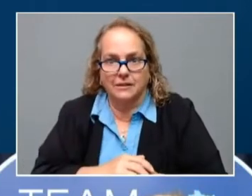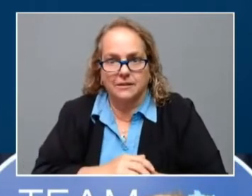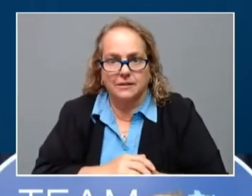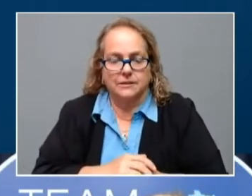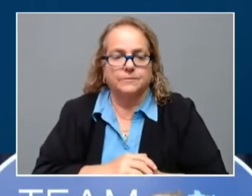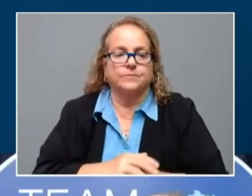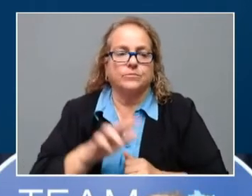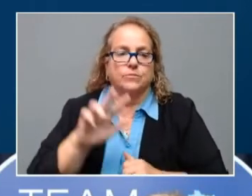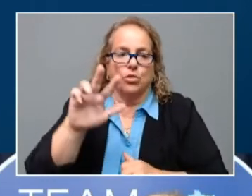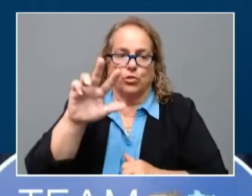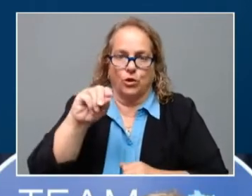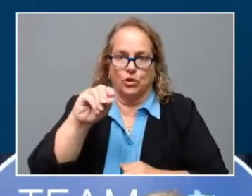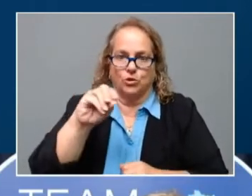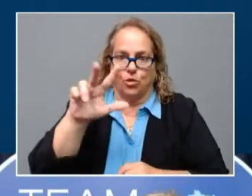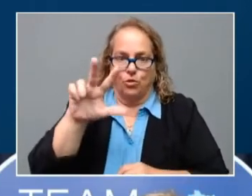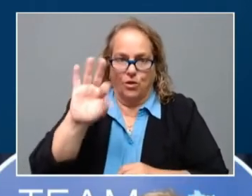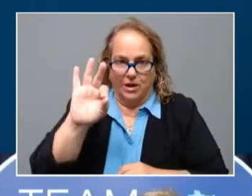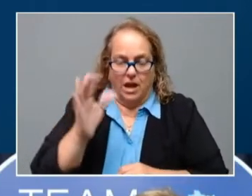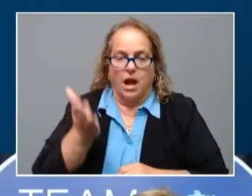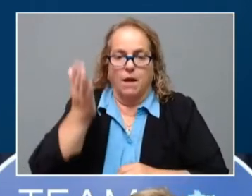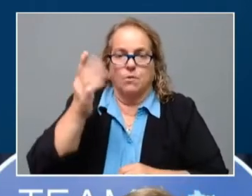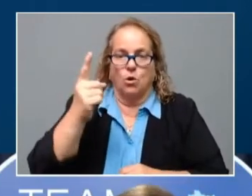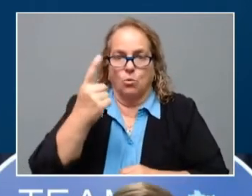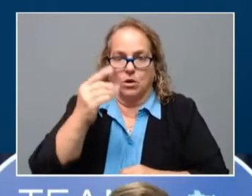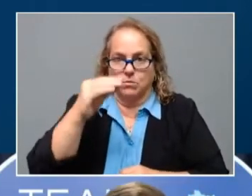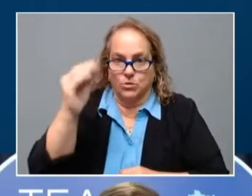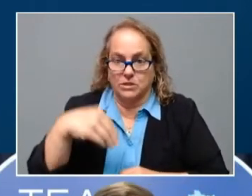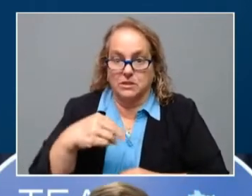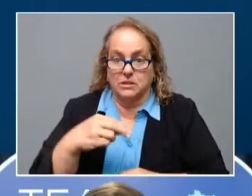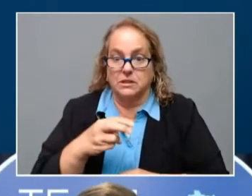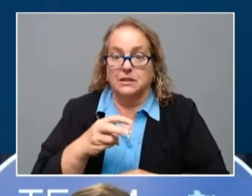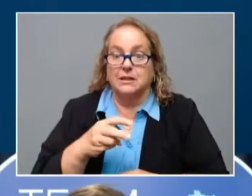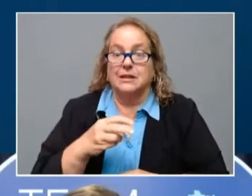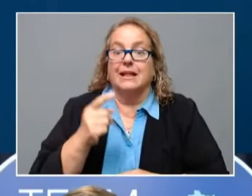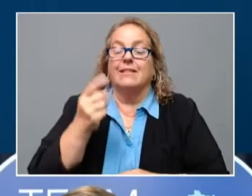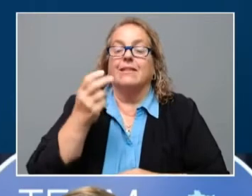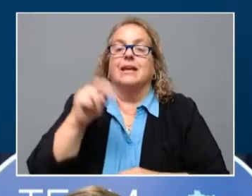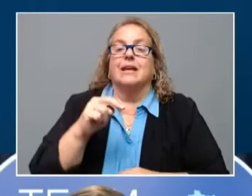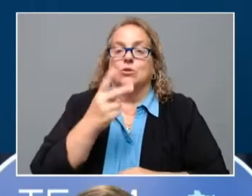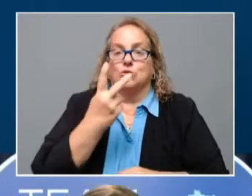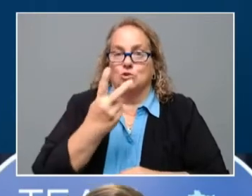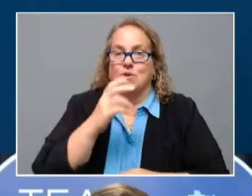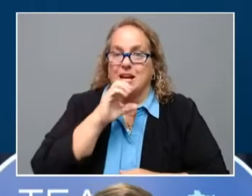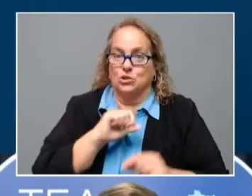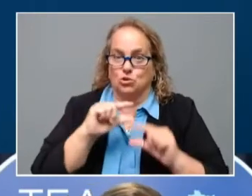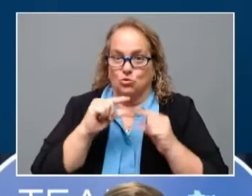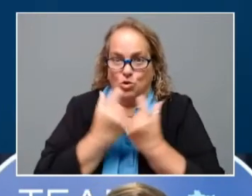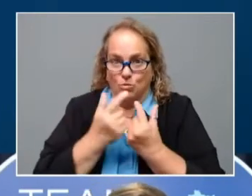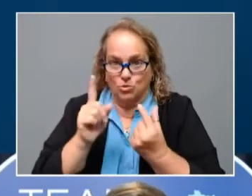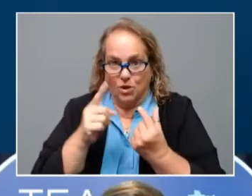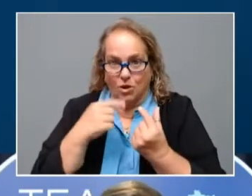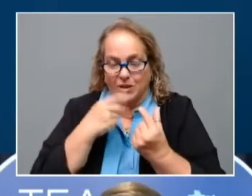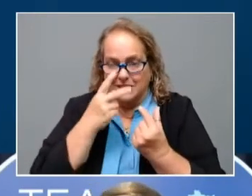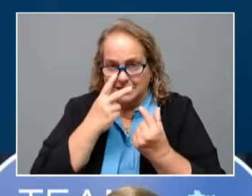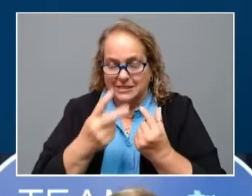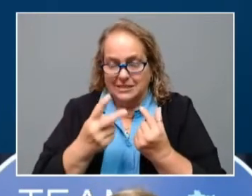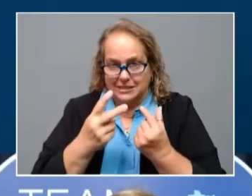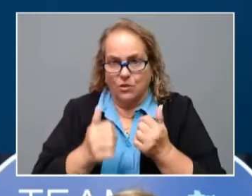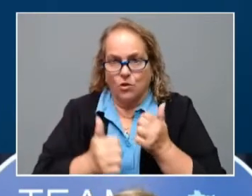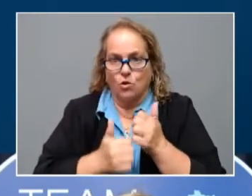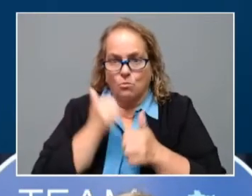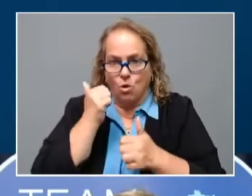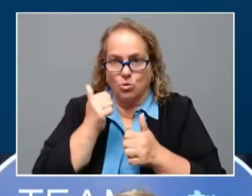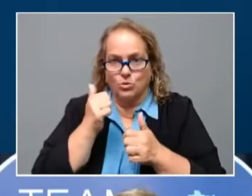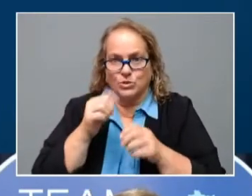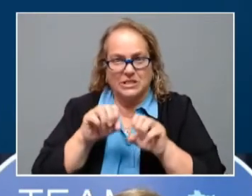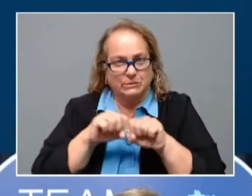up 1% as well. And then we hit our 2 age groups where we're seeing the most infection